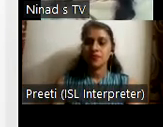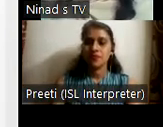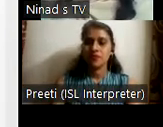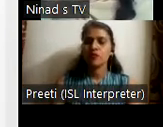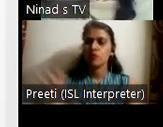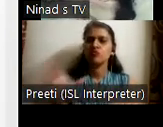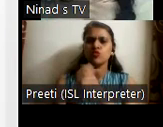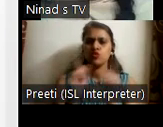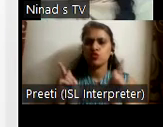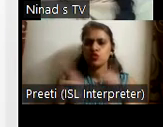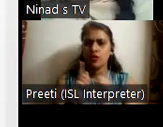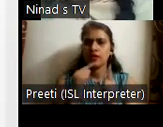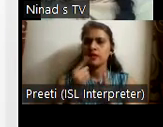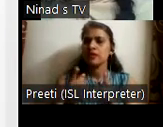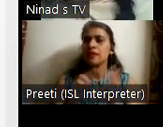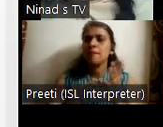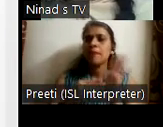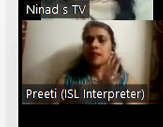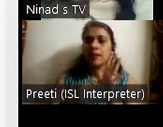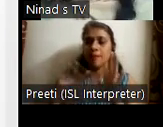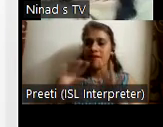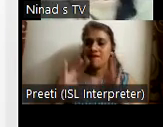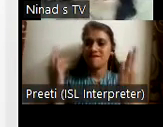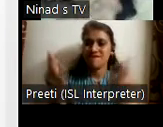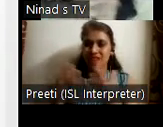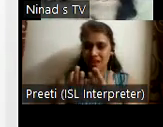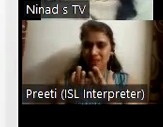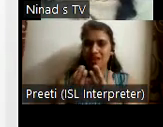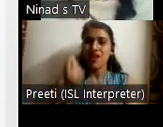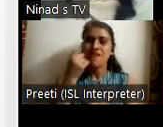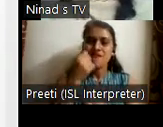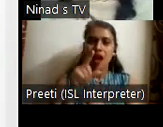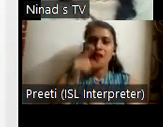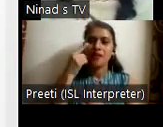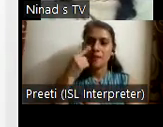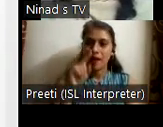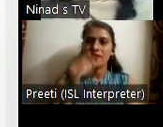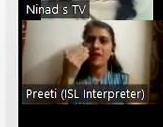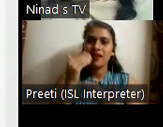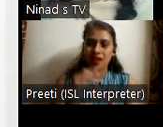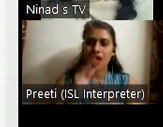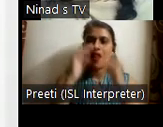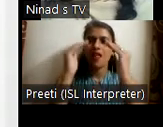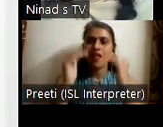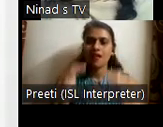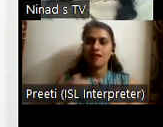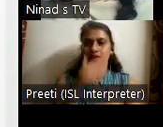summarized, how the family as a structure and family as a